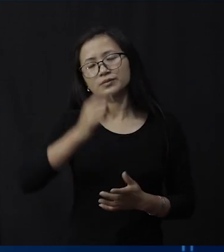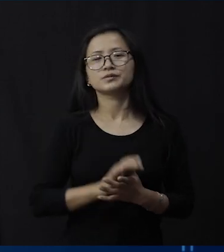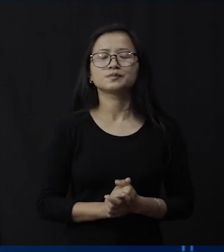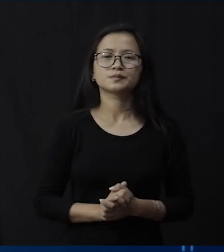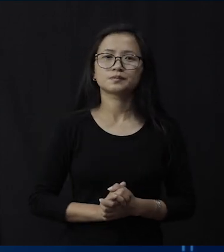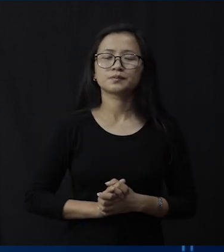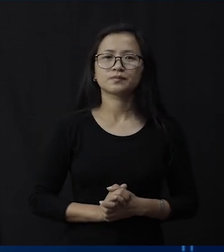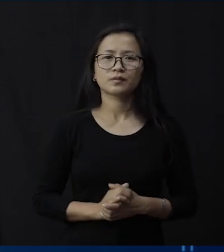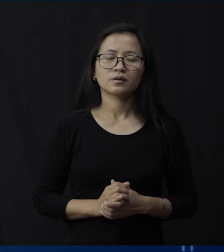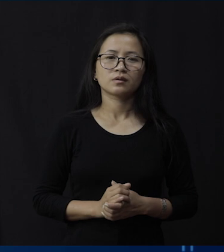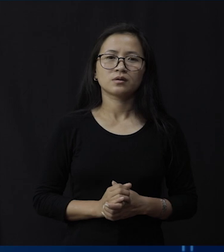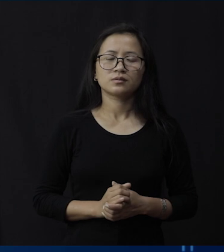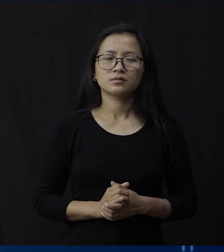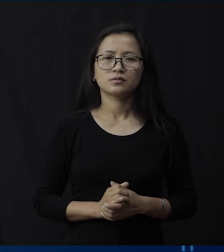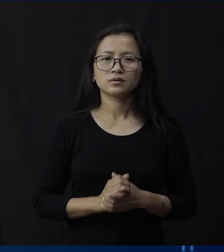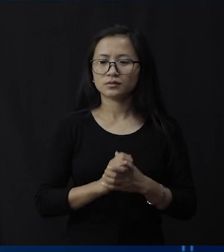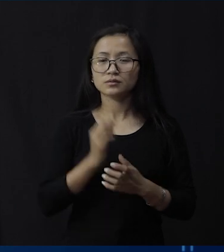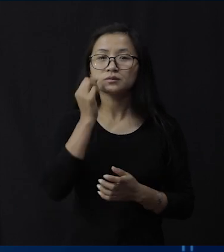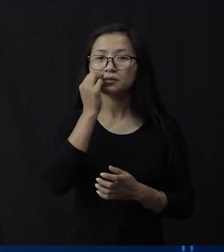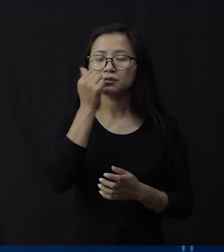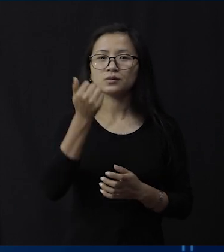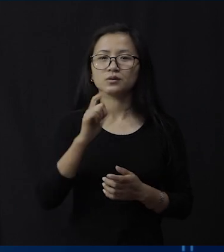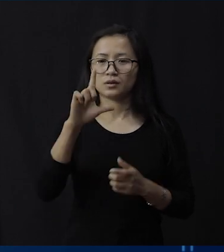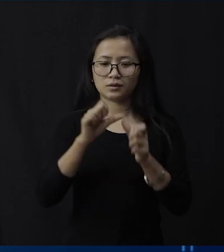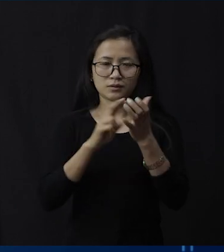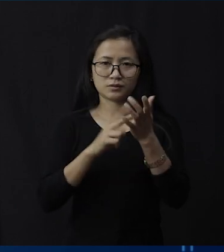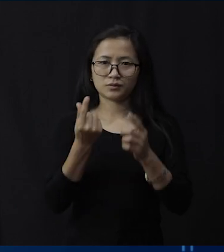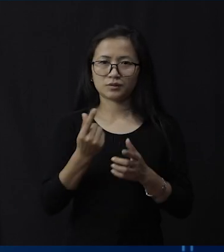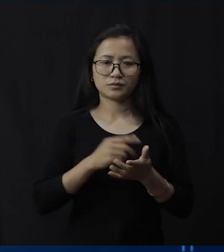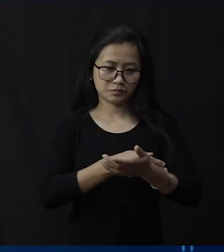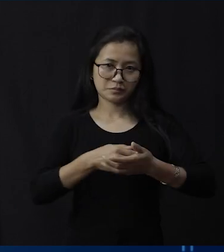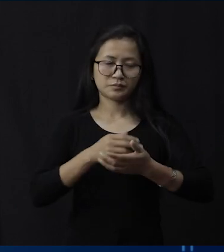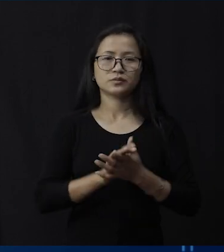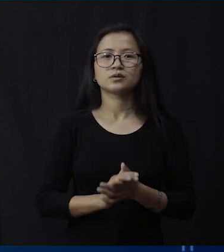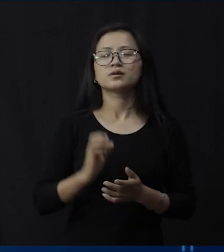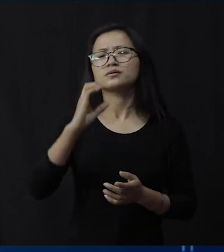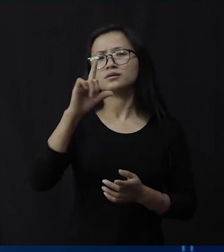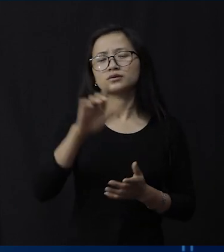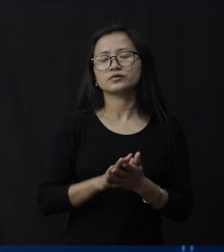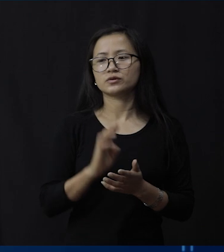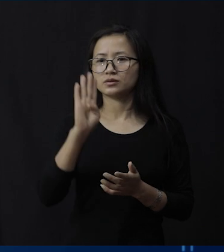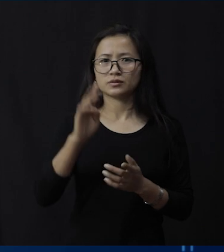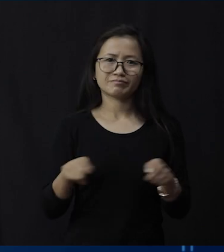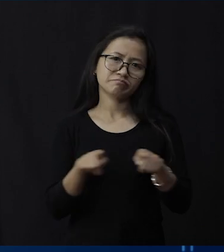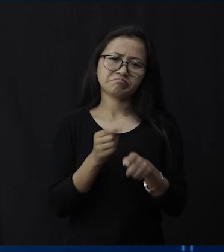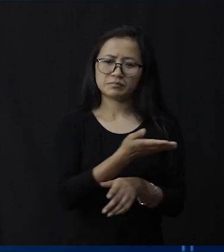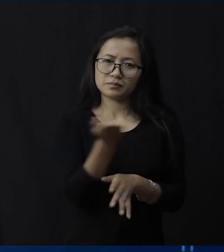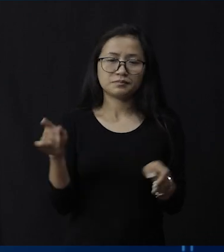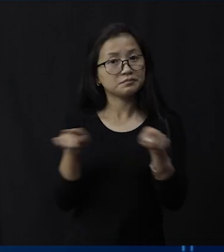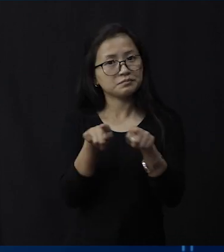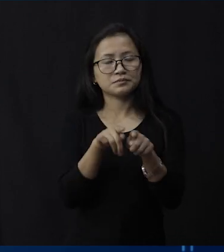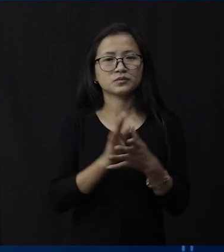Okay, so this boy Lanu, he's also class 4 like you all, and he